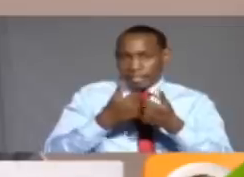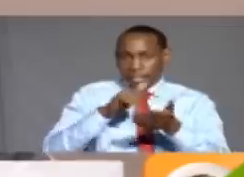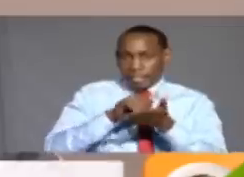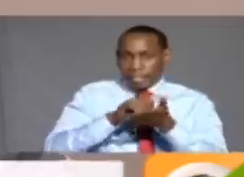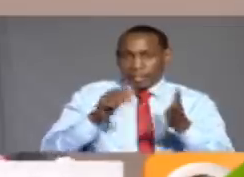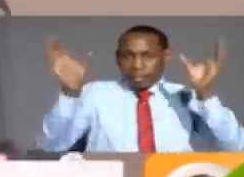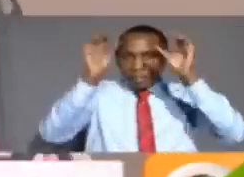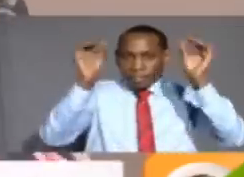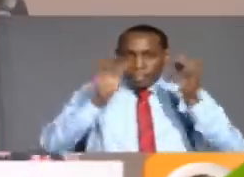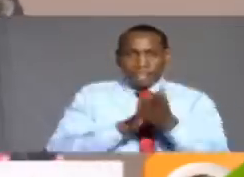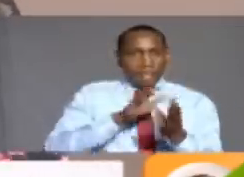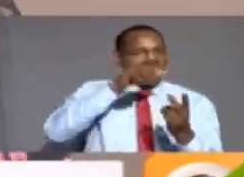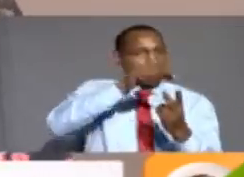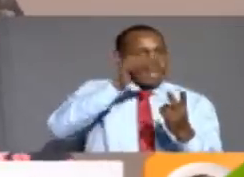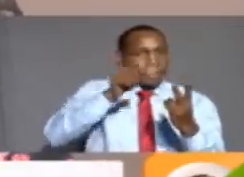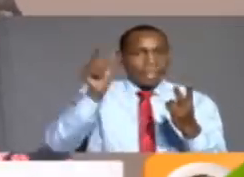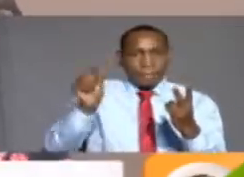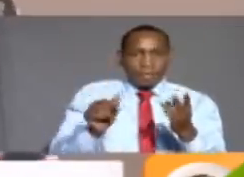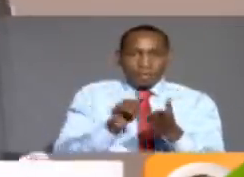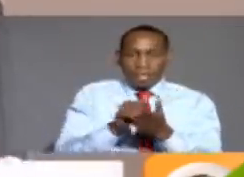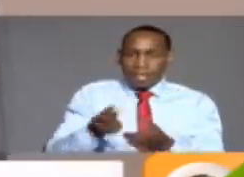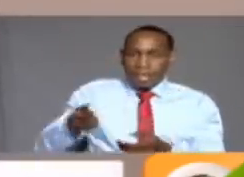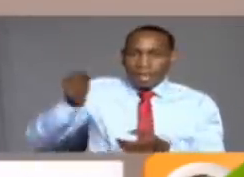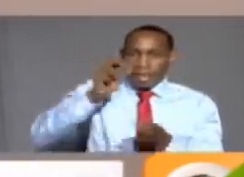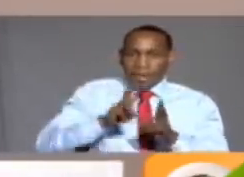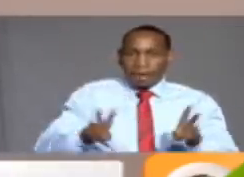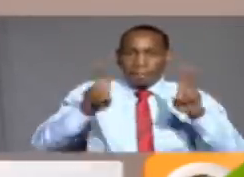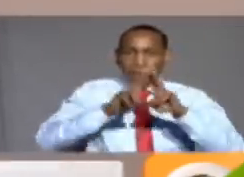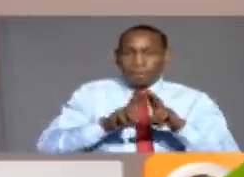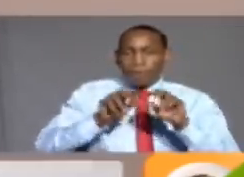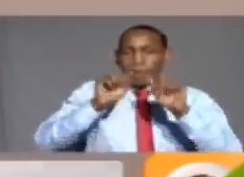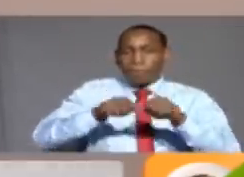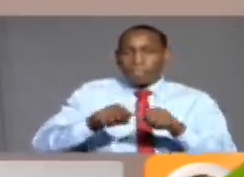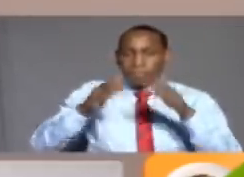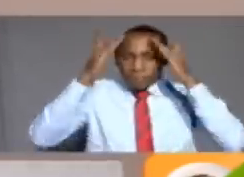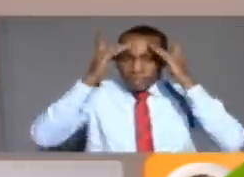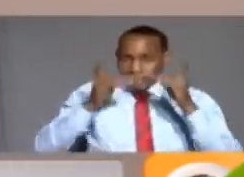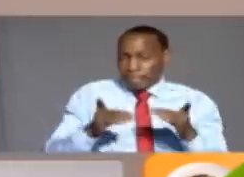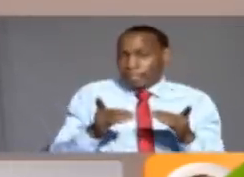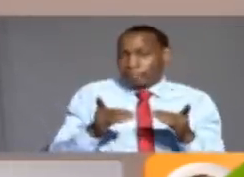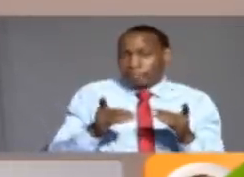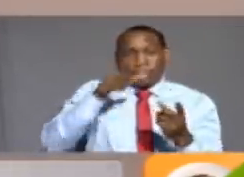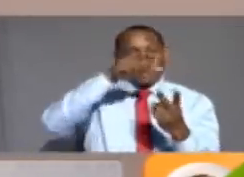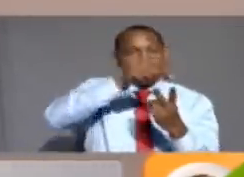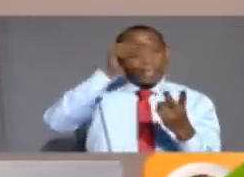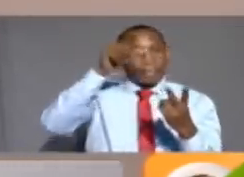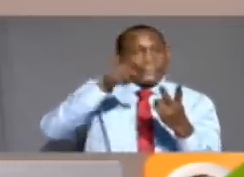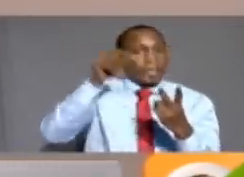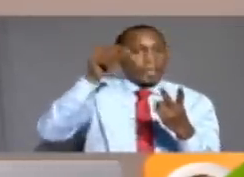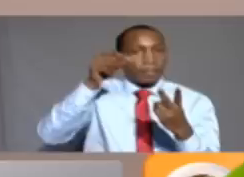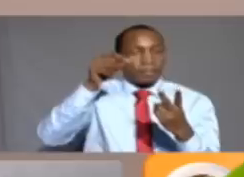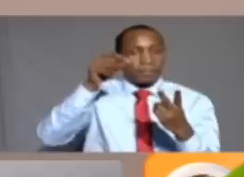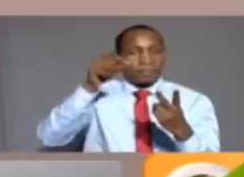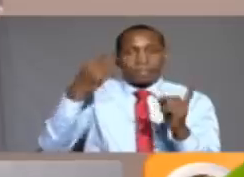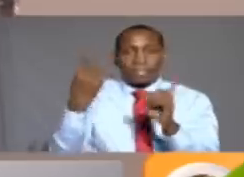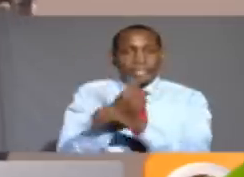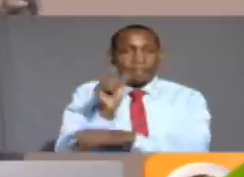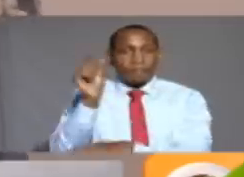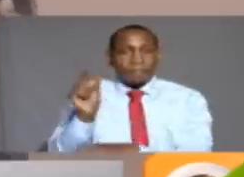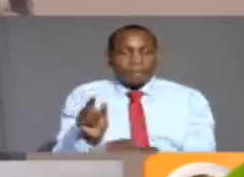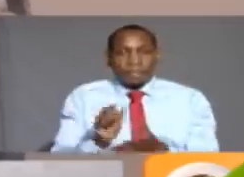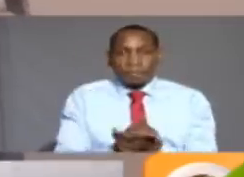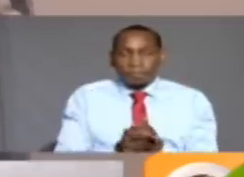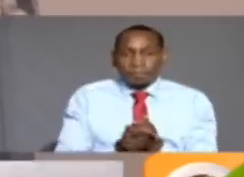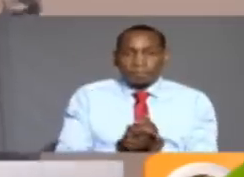presidency, then you choose a person that adds value. But you can also decide to choose a technocrat, purely